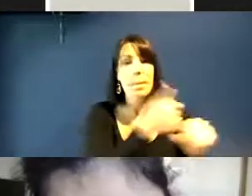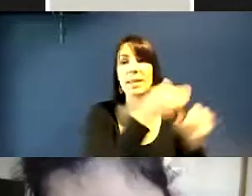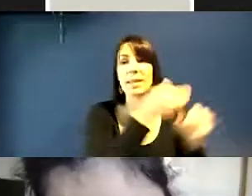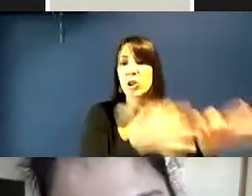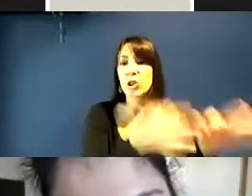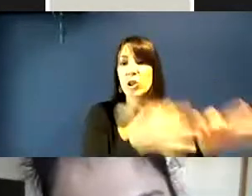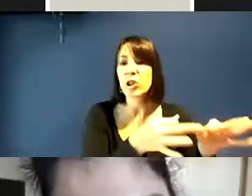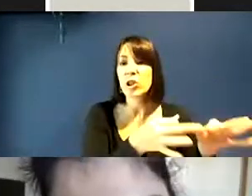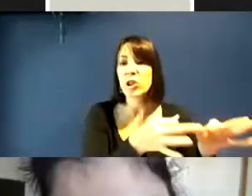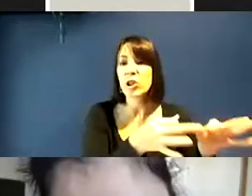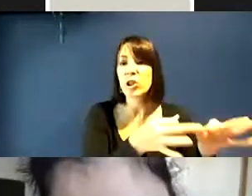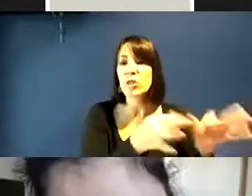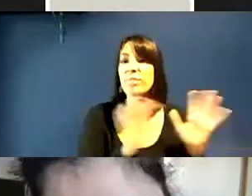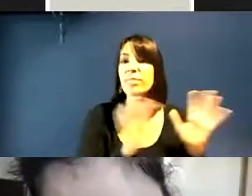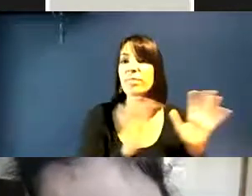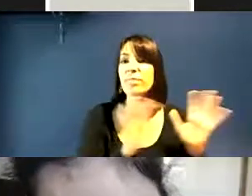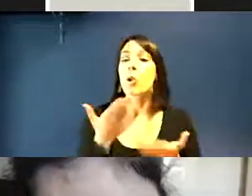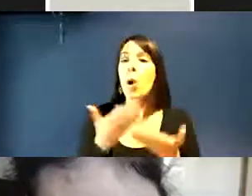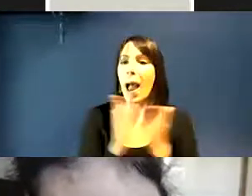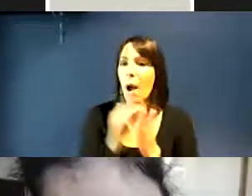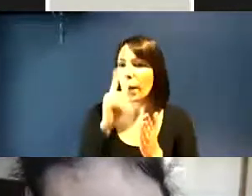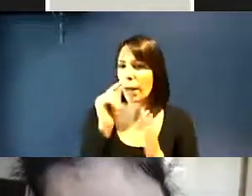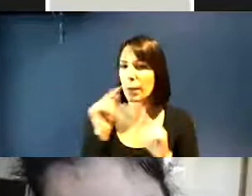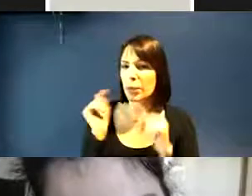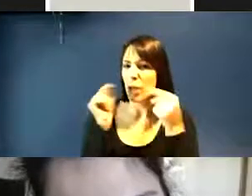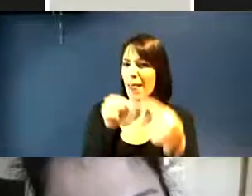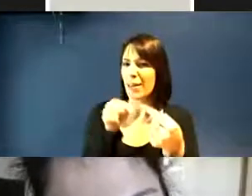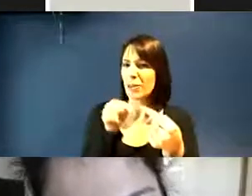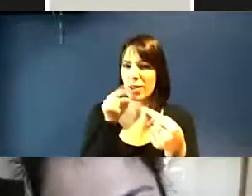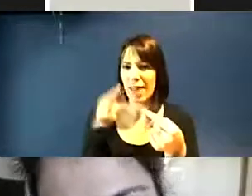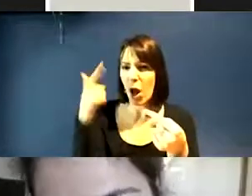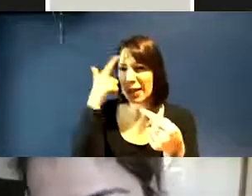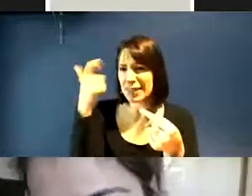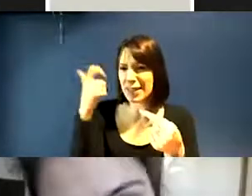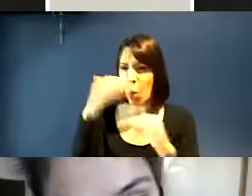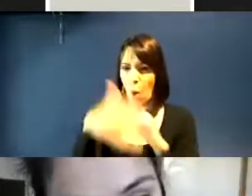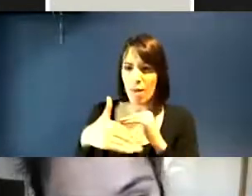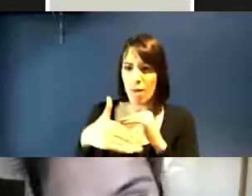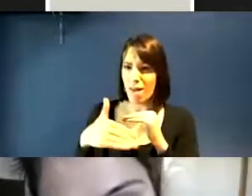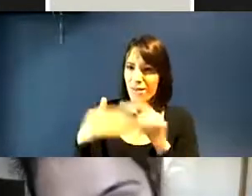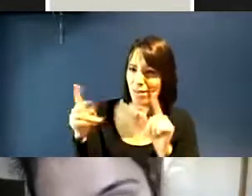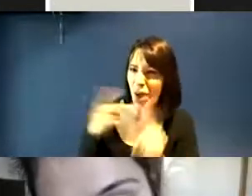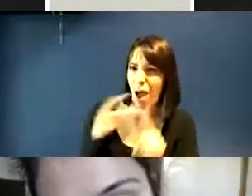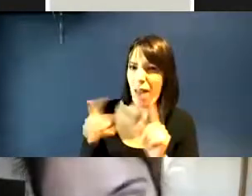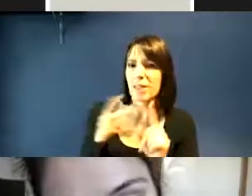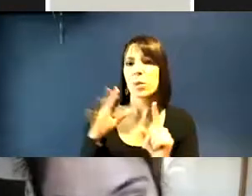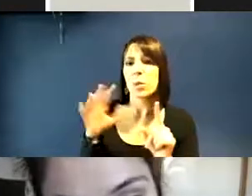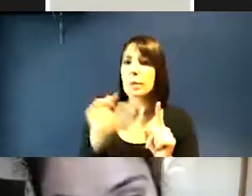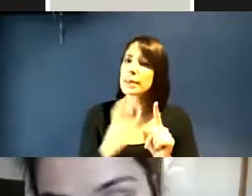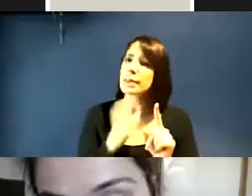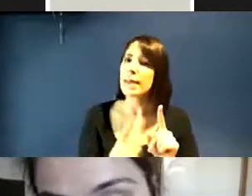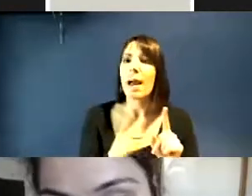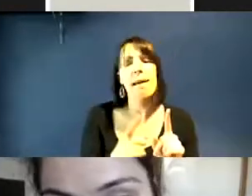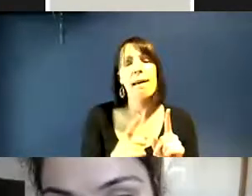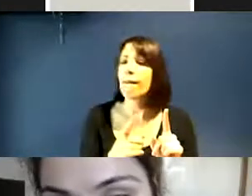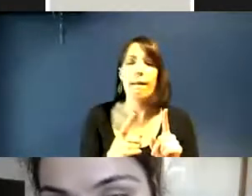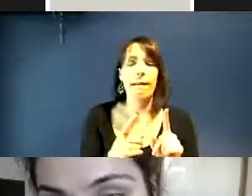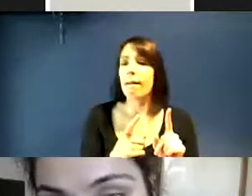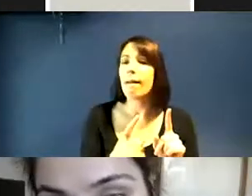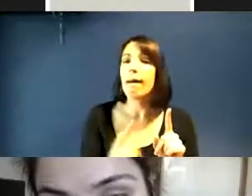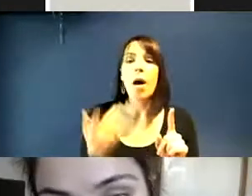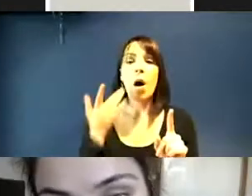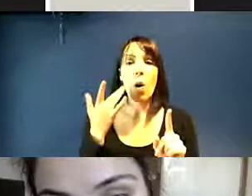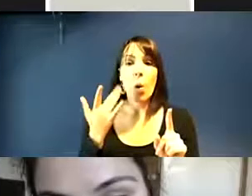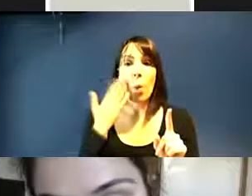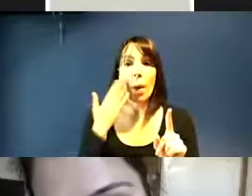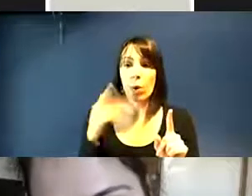really important way that we can challenge the condoning of violence is by asserting that these are reinforcing factors when we hear these narratives coming